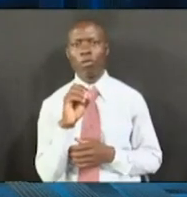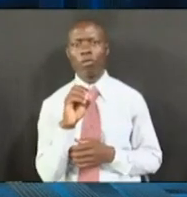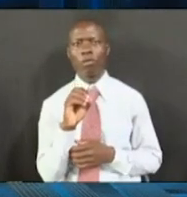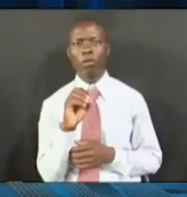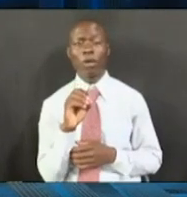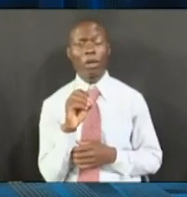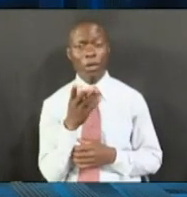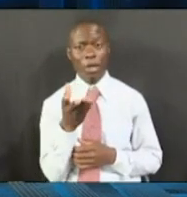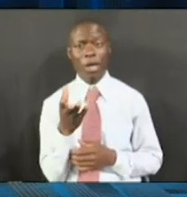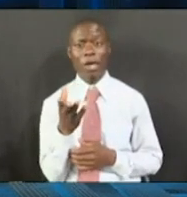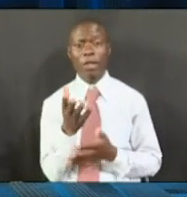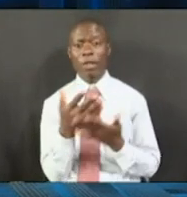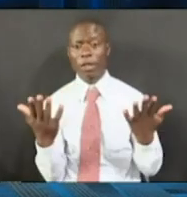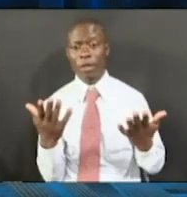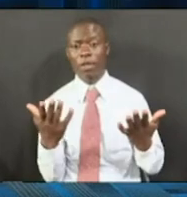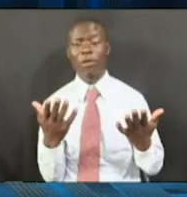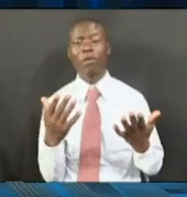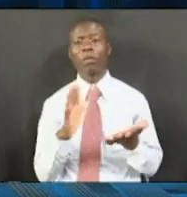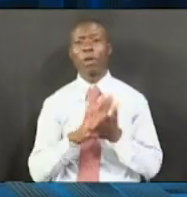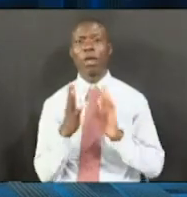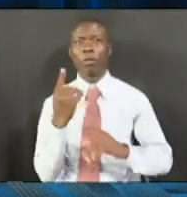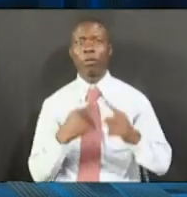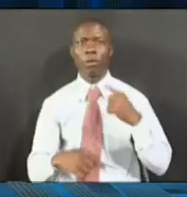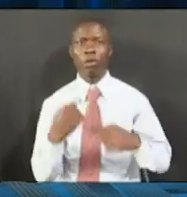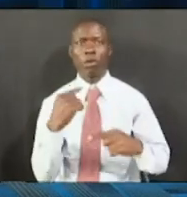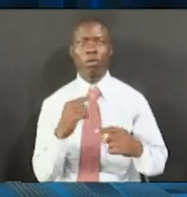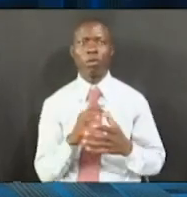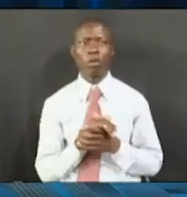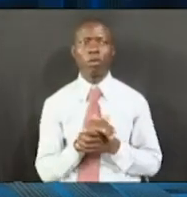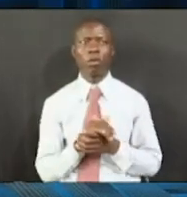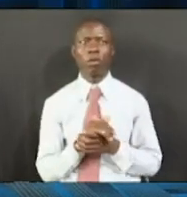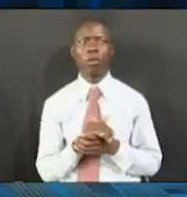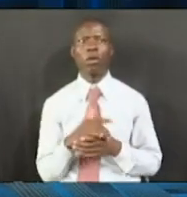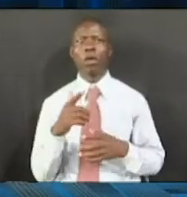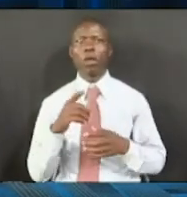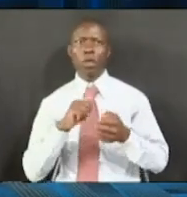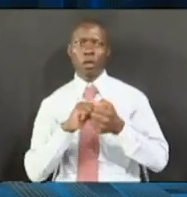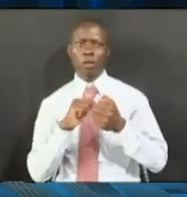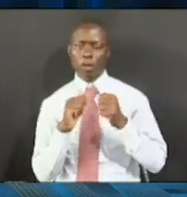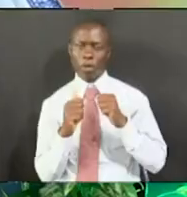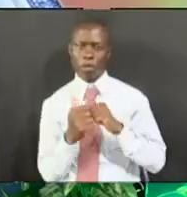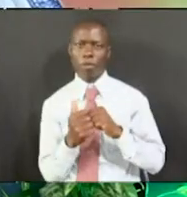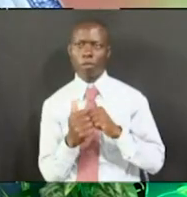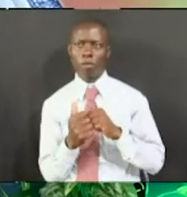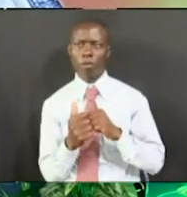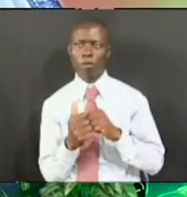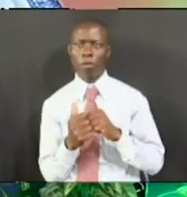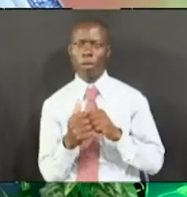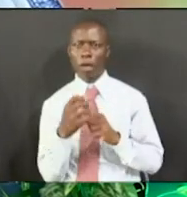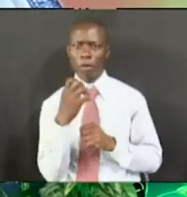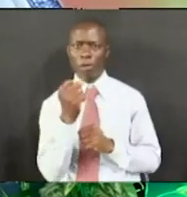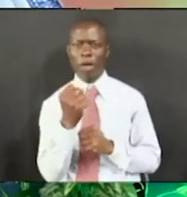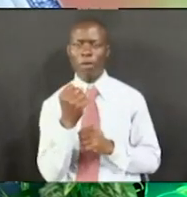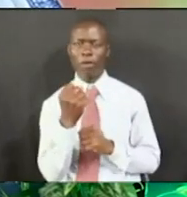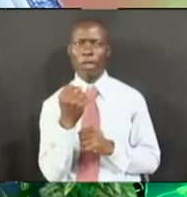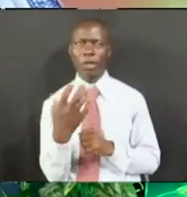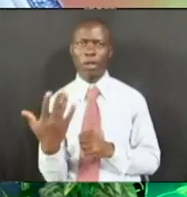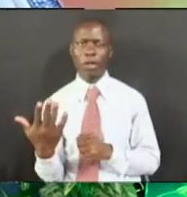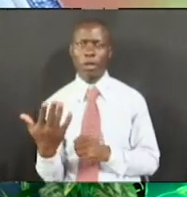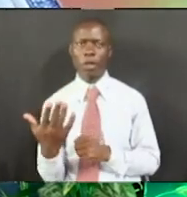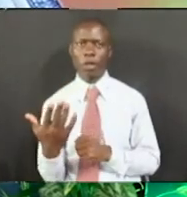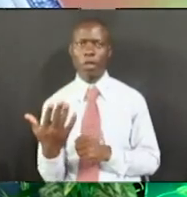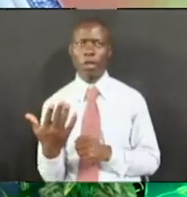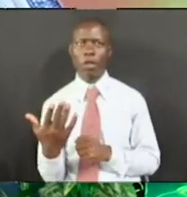to become a champion. Then I'll be done with this sermon. 5 things. Oh,